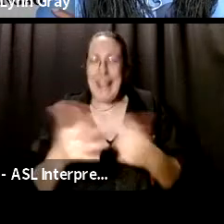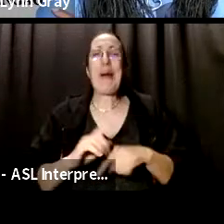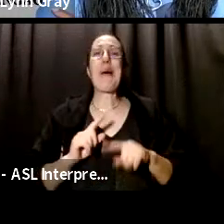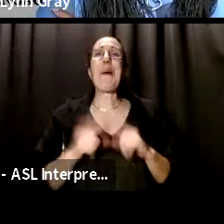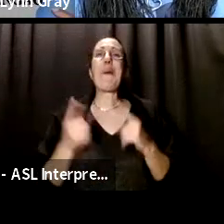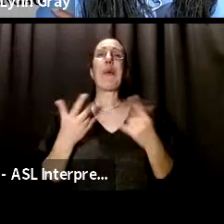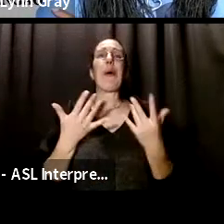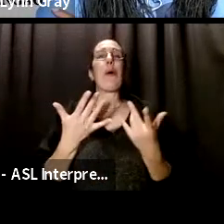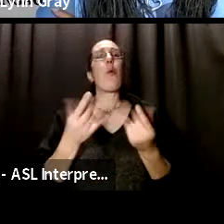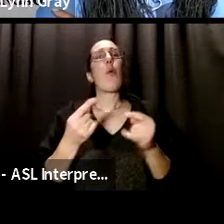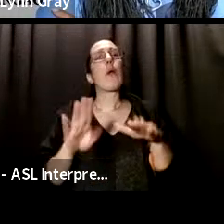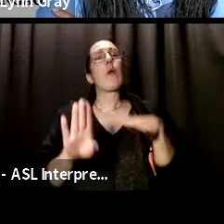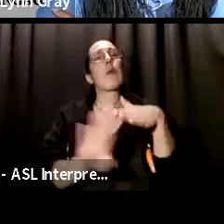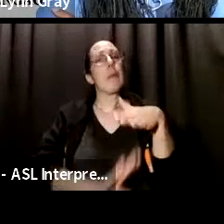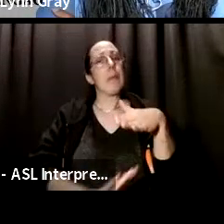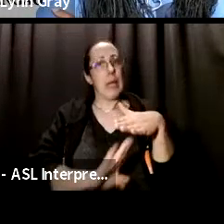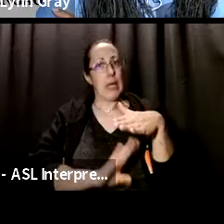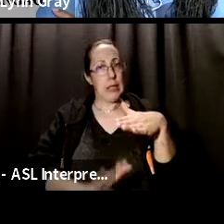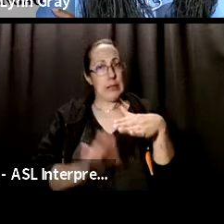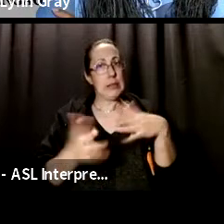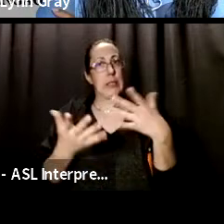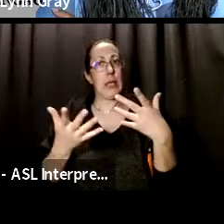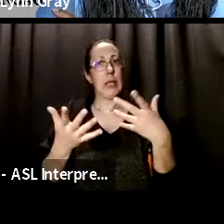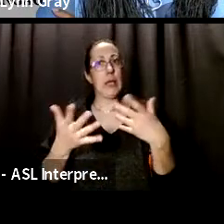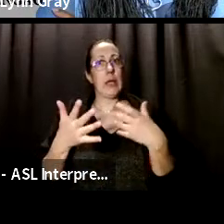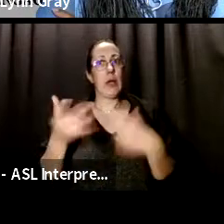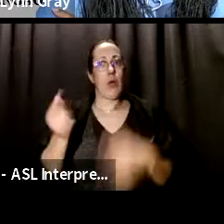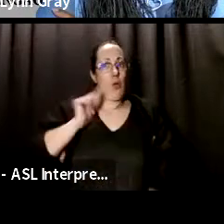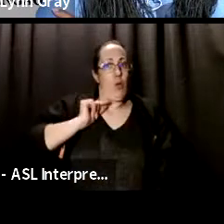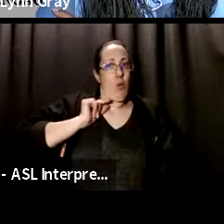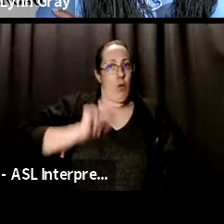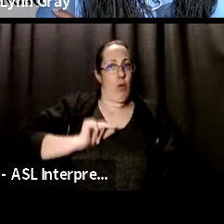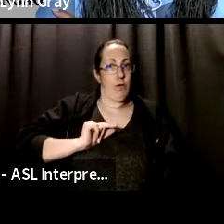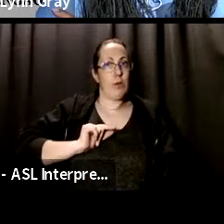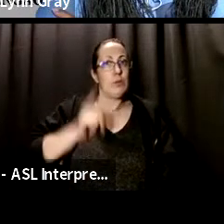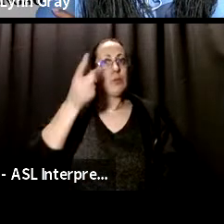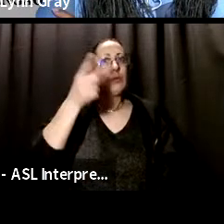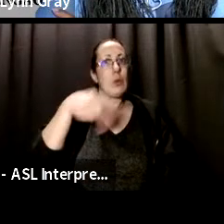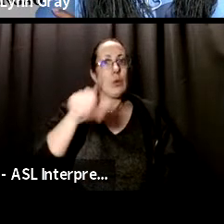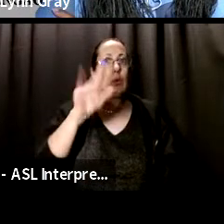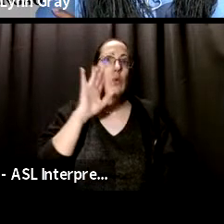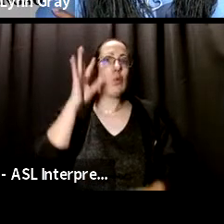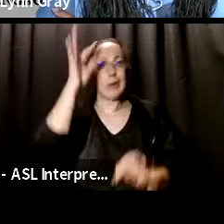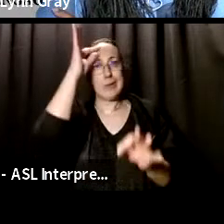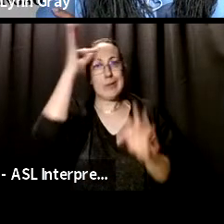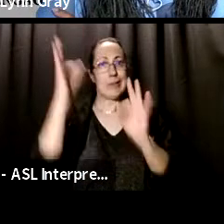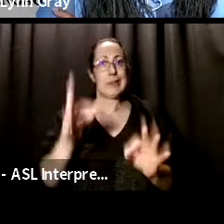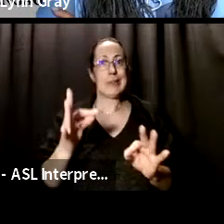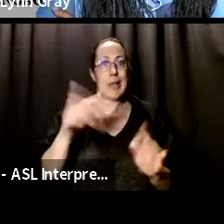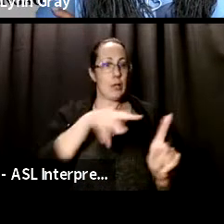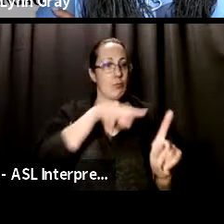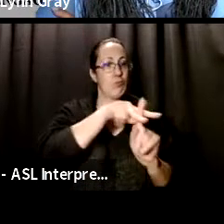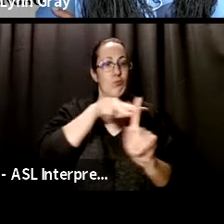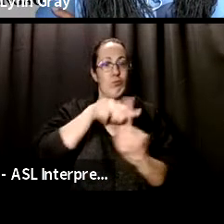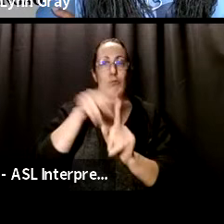basic areas of qualification of where you decide where you're going to put the charging stations